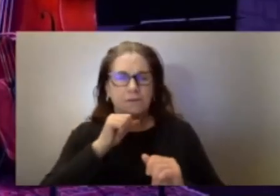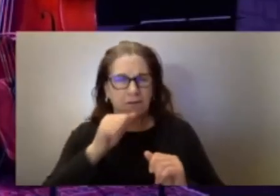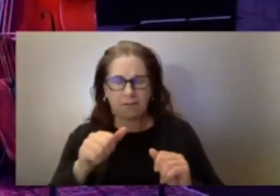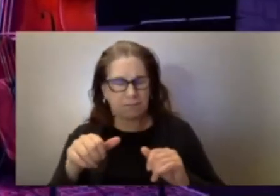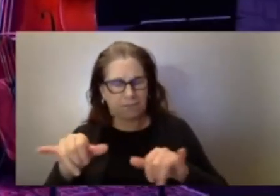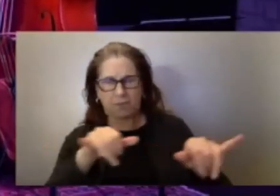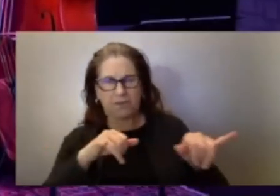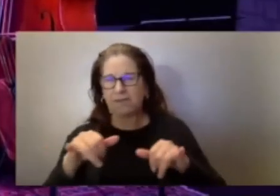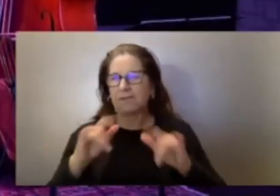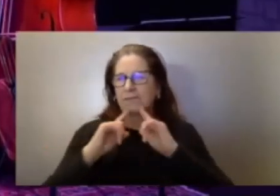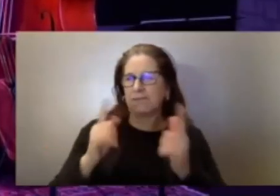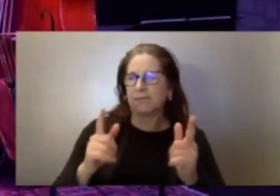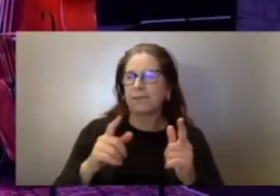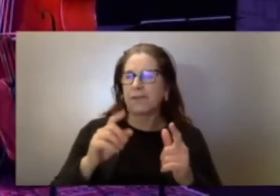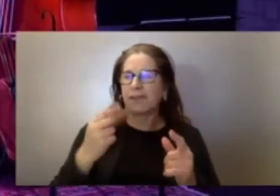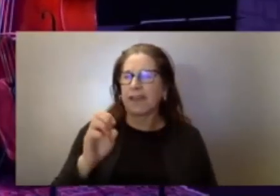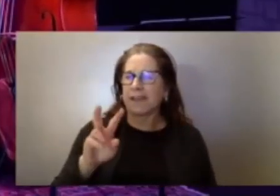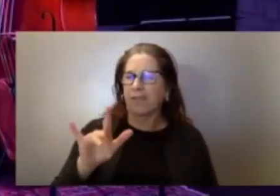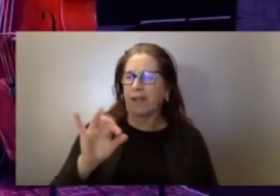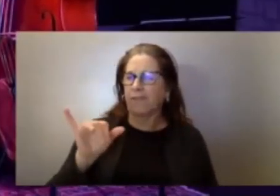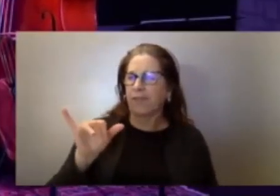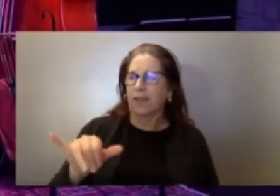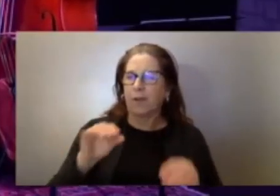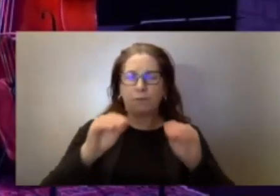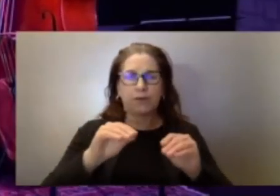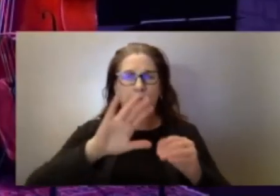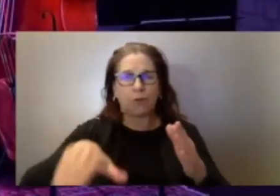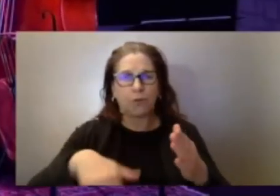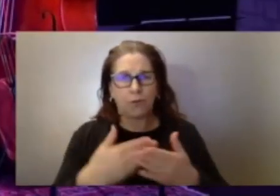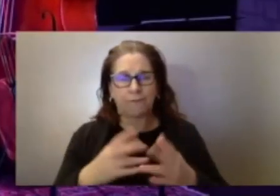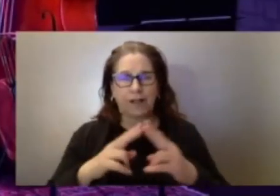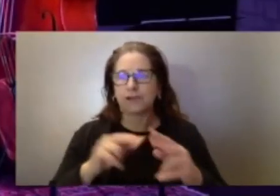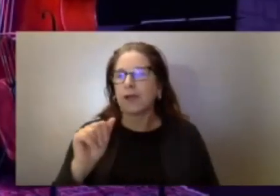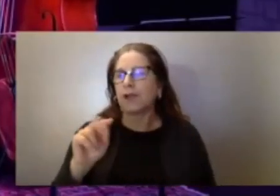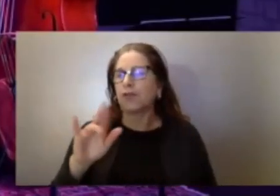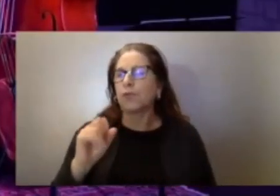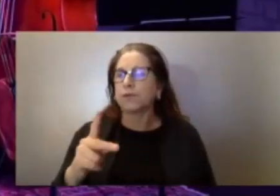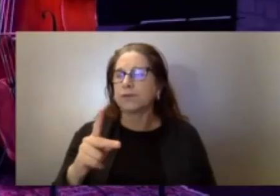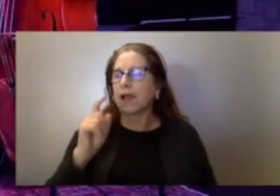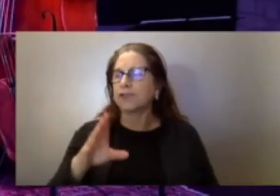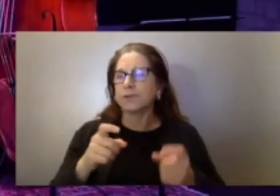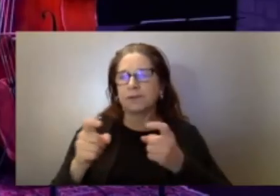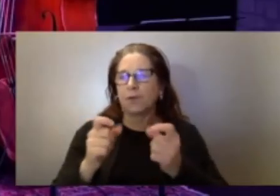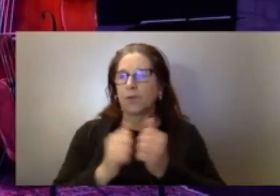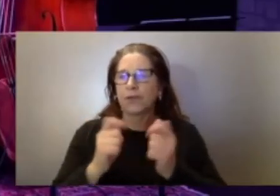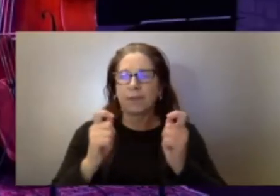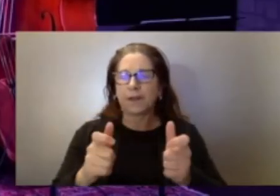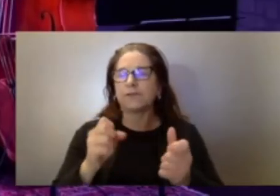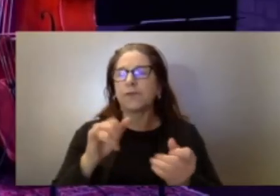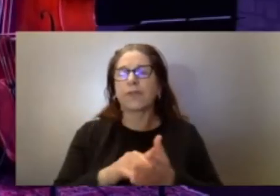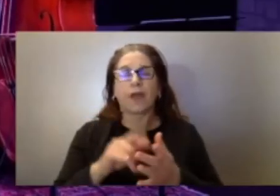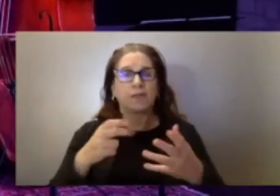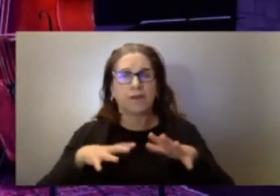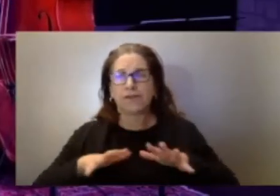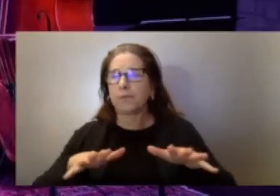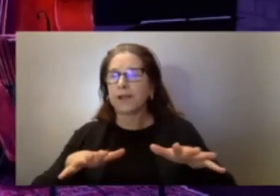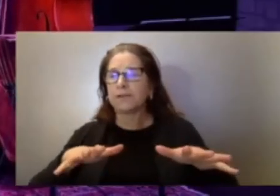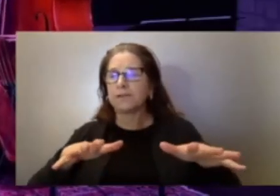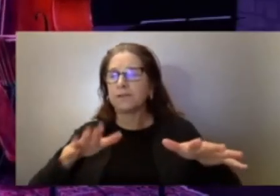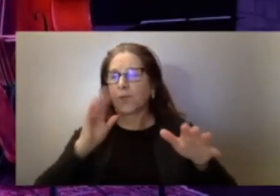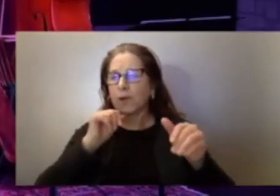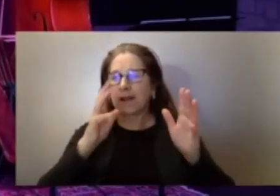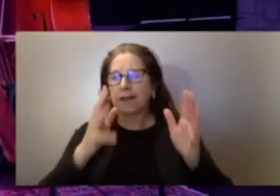in the village. Murder is not commonplace. The evil of it puts the whole village at risk.